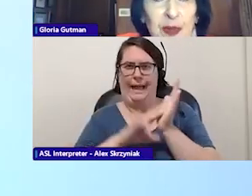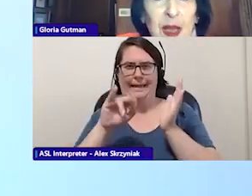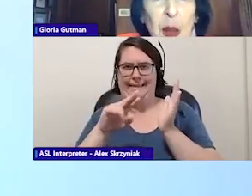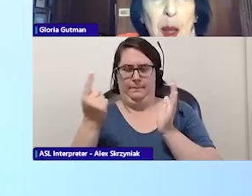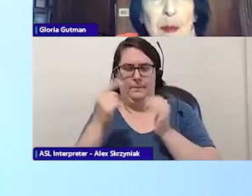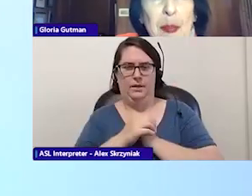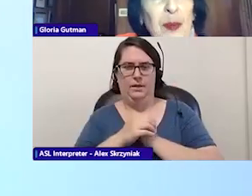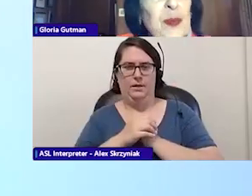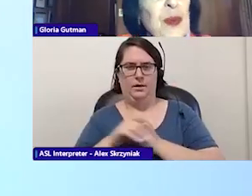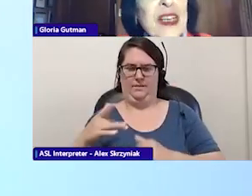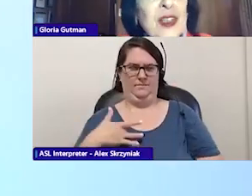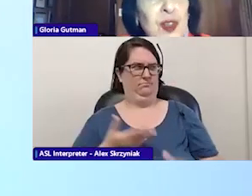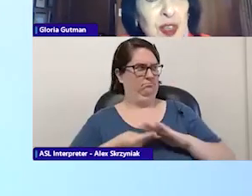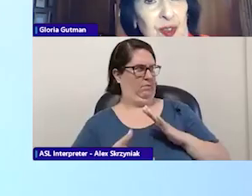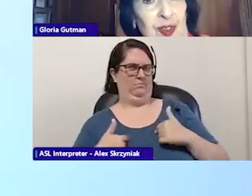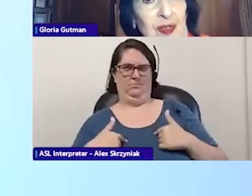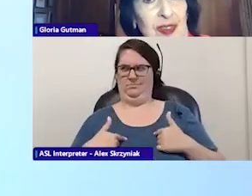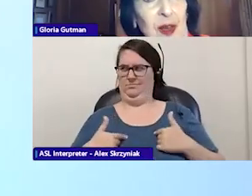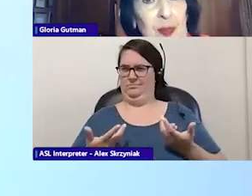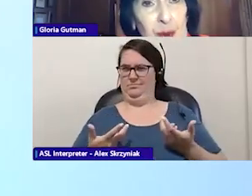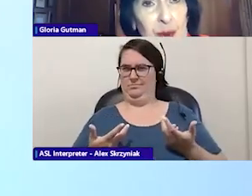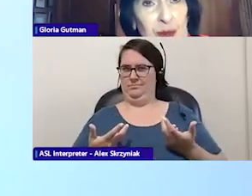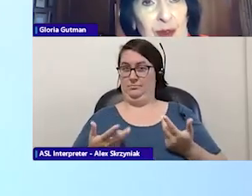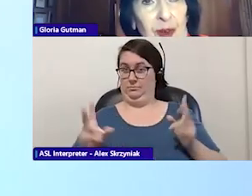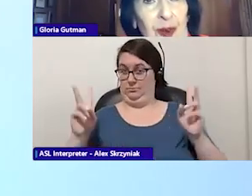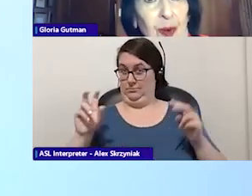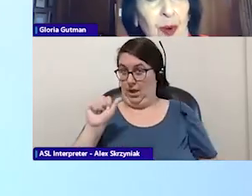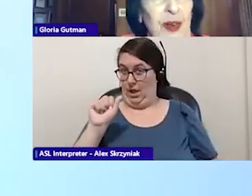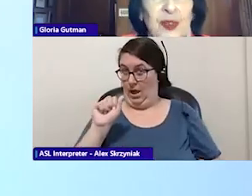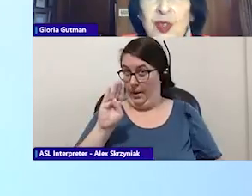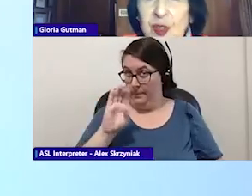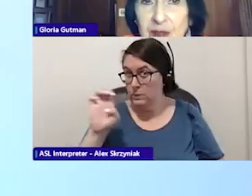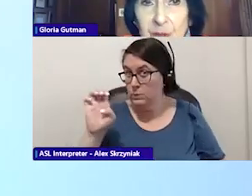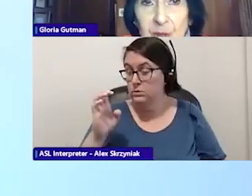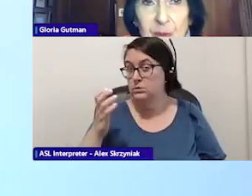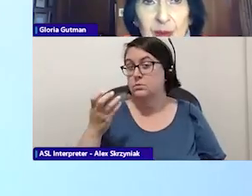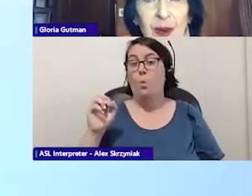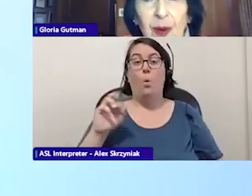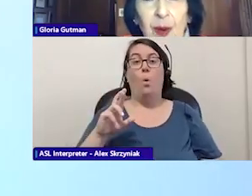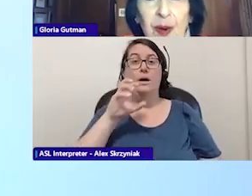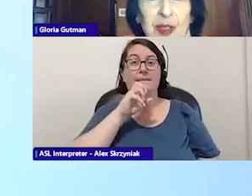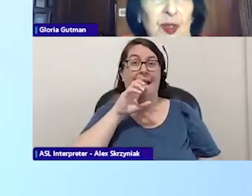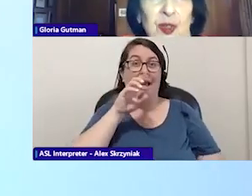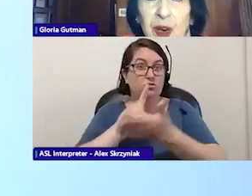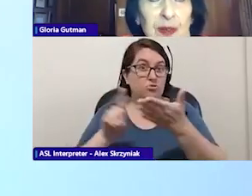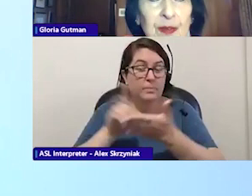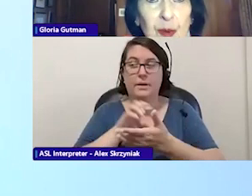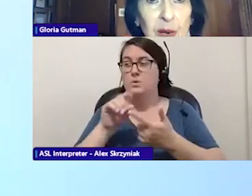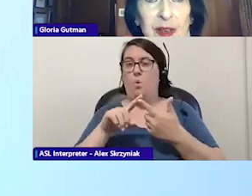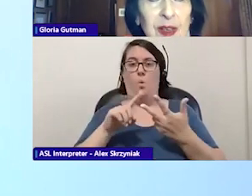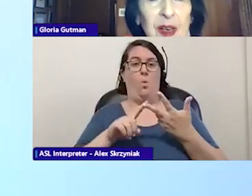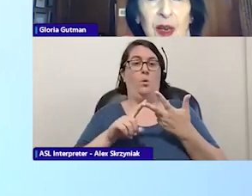hurt. But is this abuse, or is this ageism, or is this